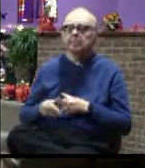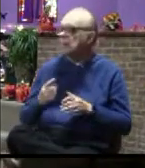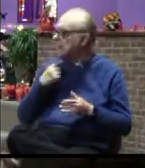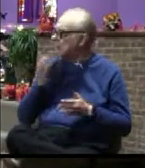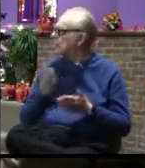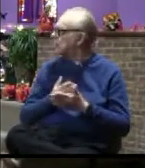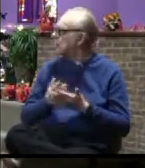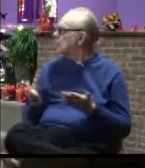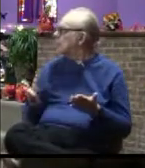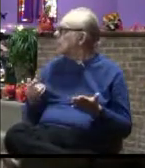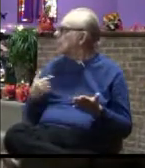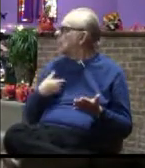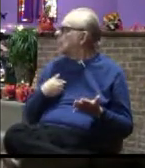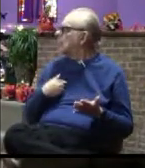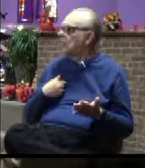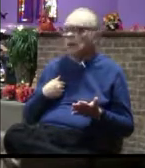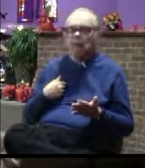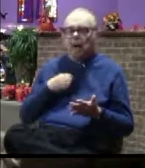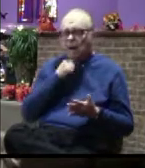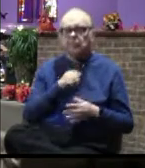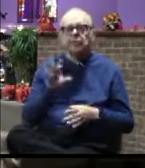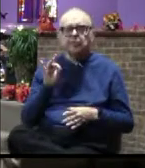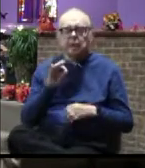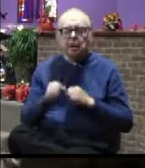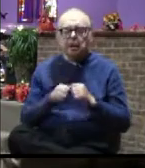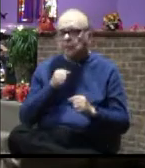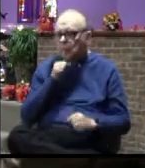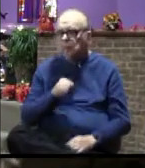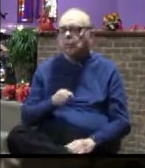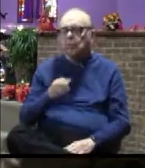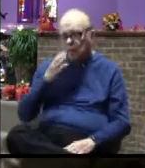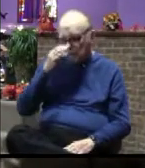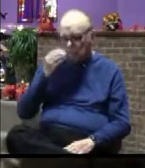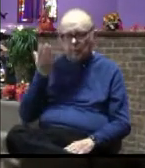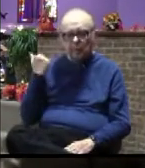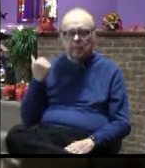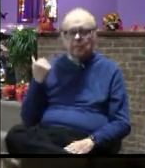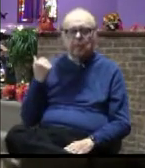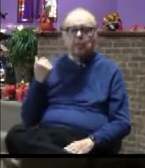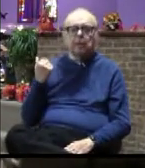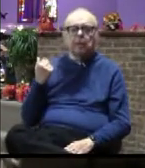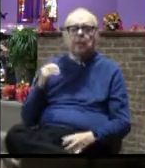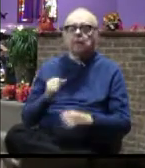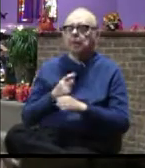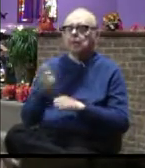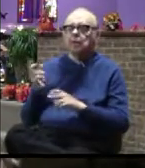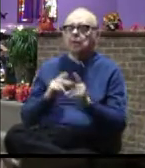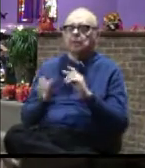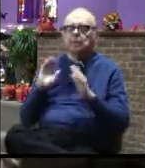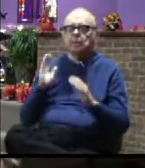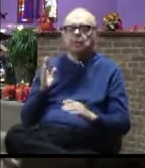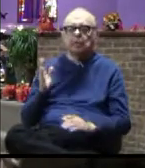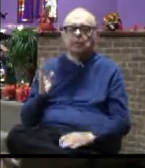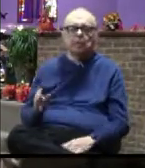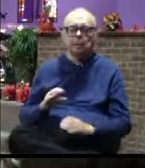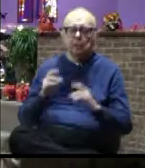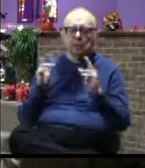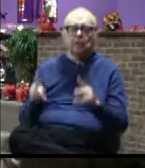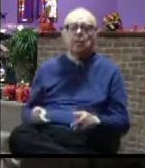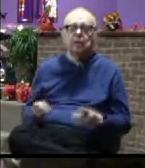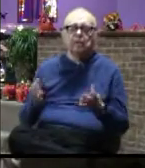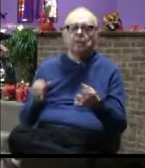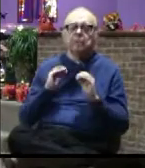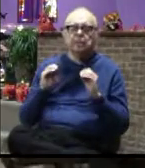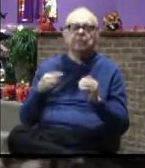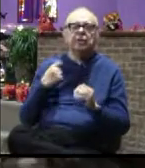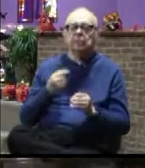let me say this to you I was that eight year old little boy that drove everybody nuts that nobody